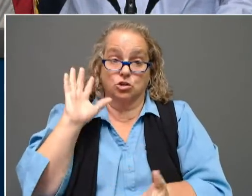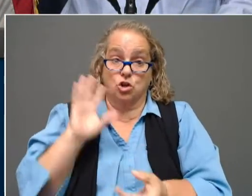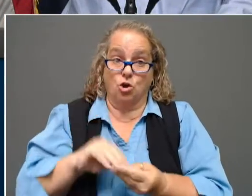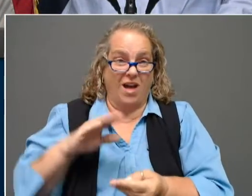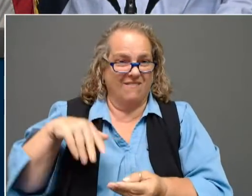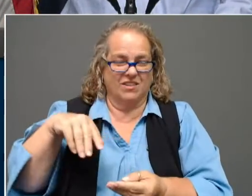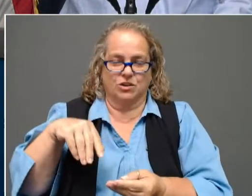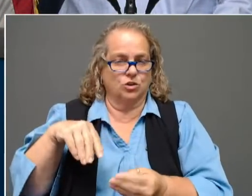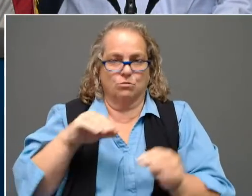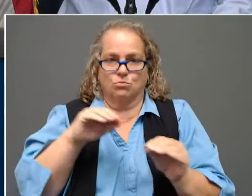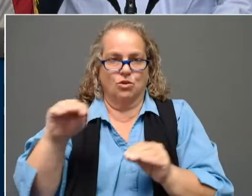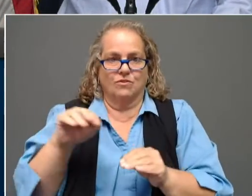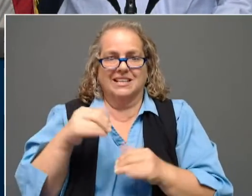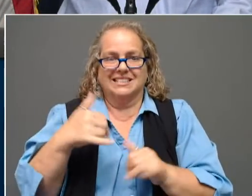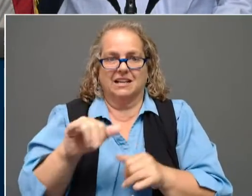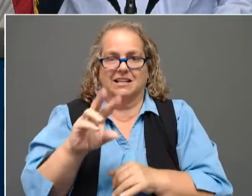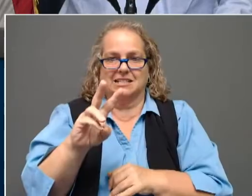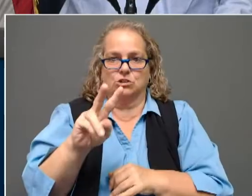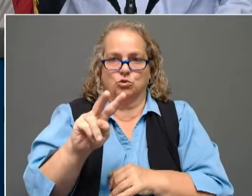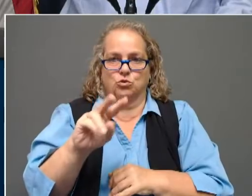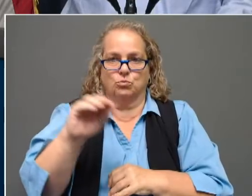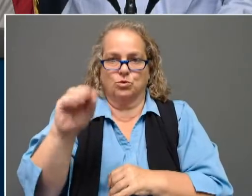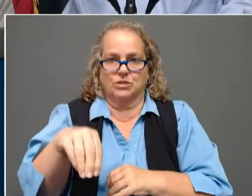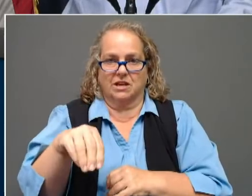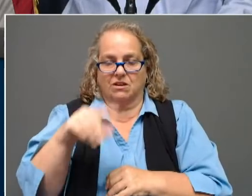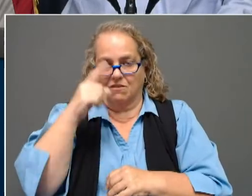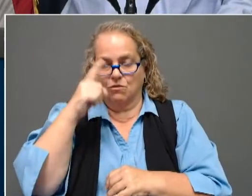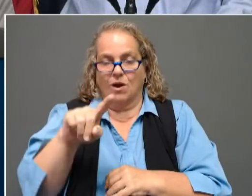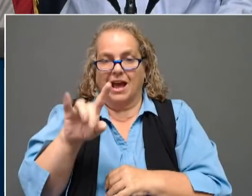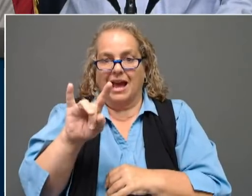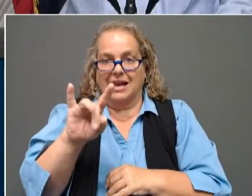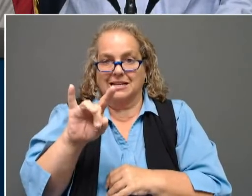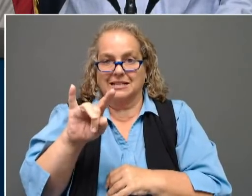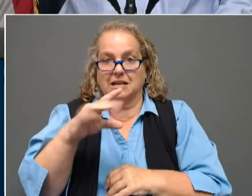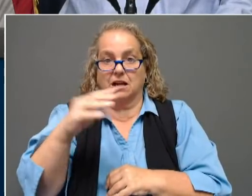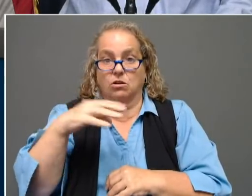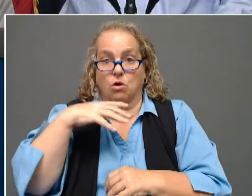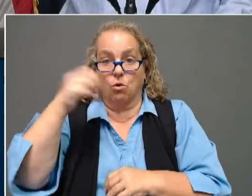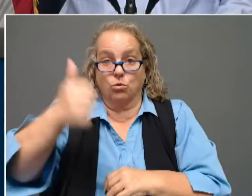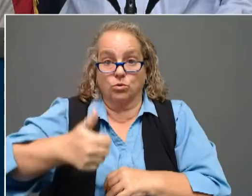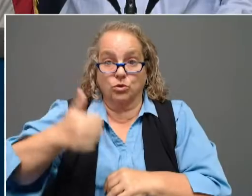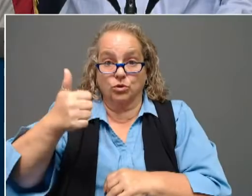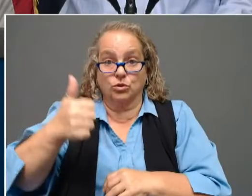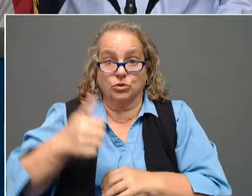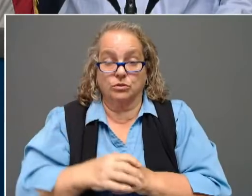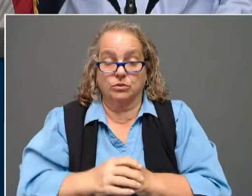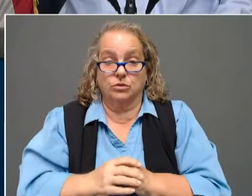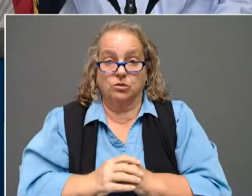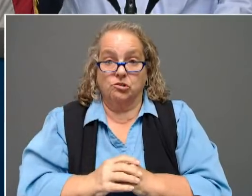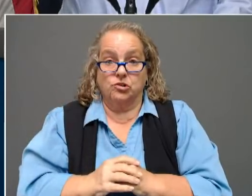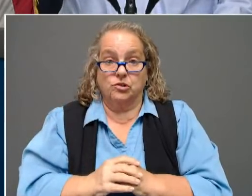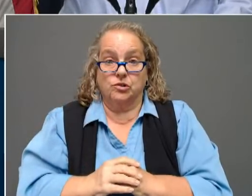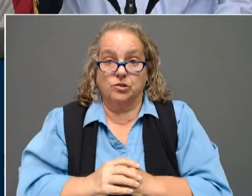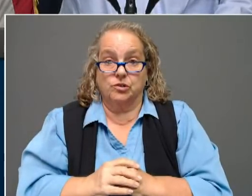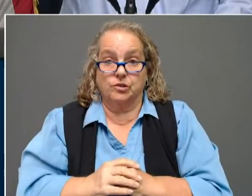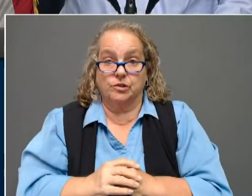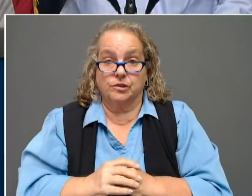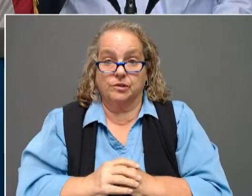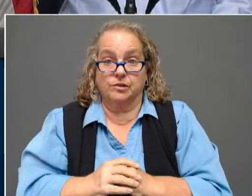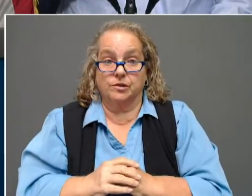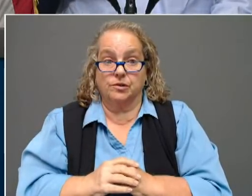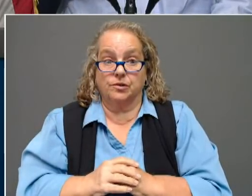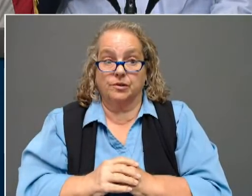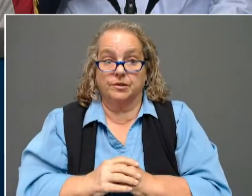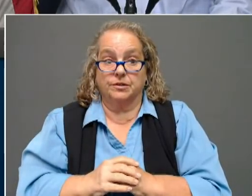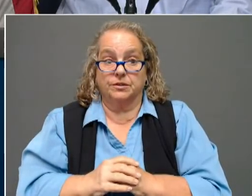at 62% for those 18 and older. If we can go ahead and show that animation, Kenneth. There